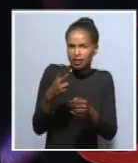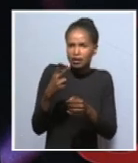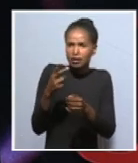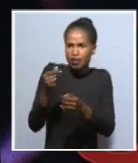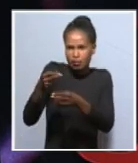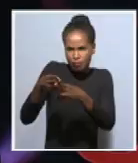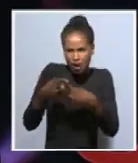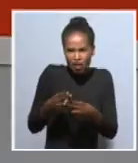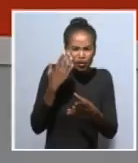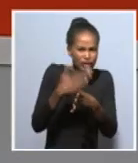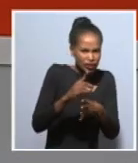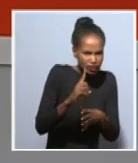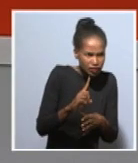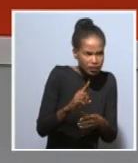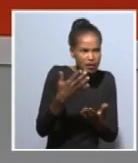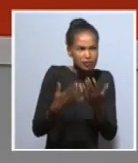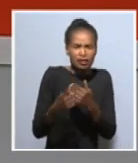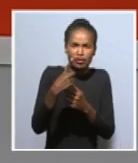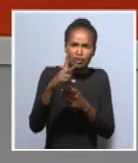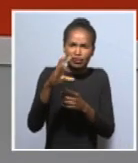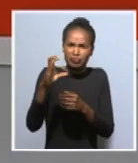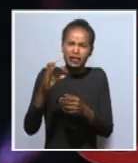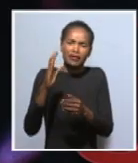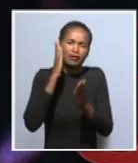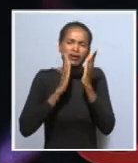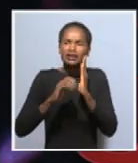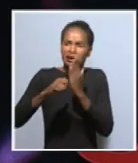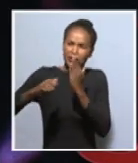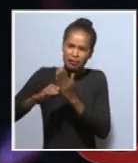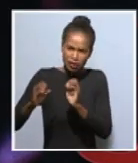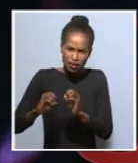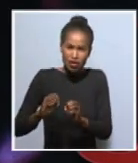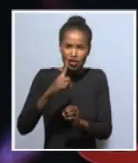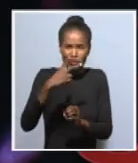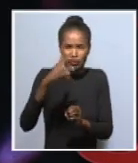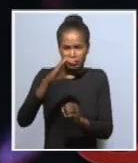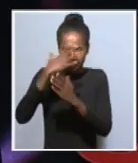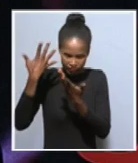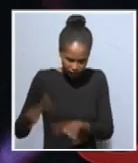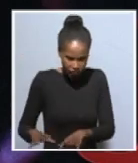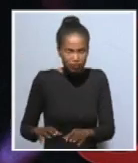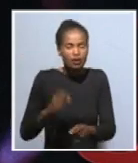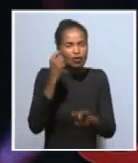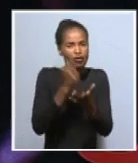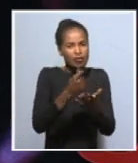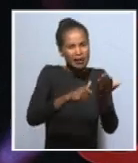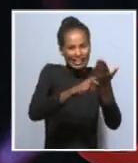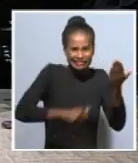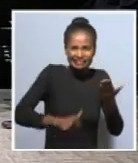borrowed to do, up to a maximum of 12 months, and only then after the grace period are they expected to start